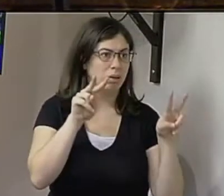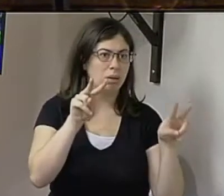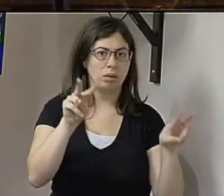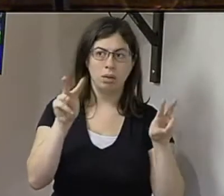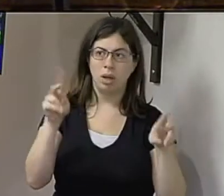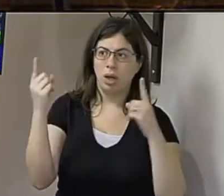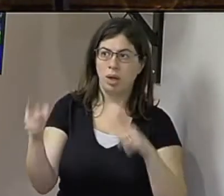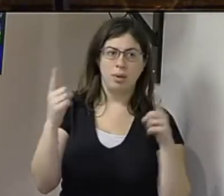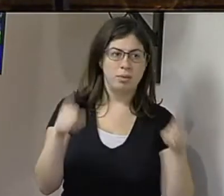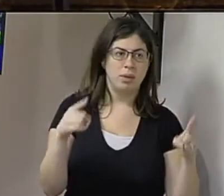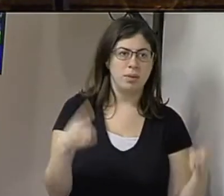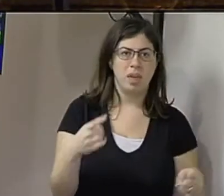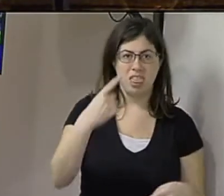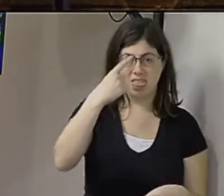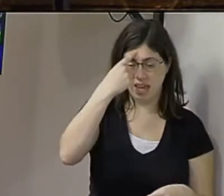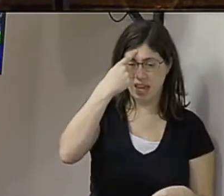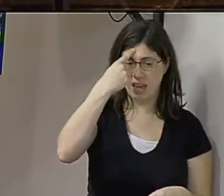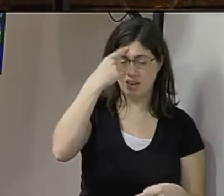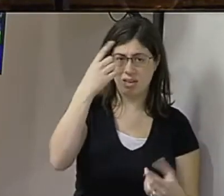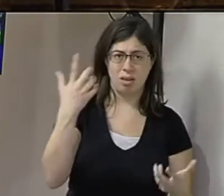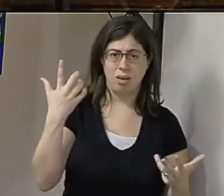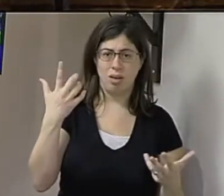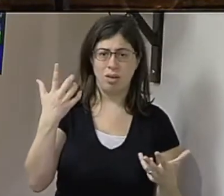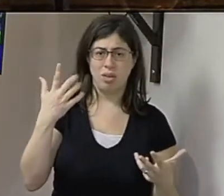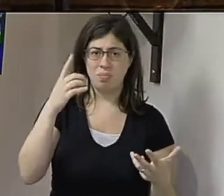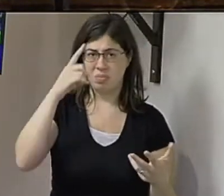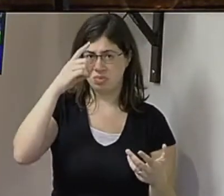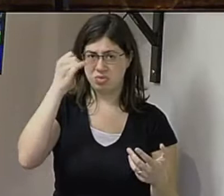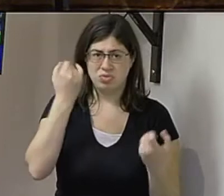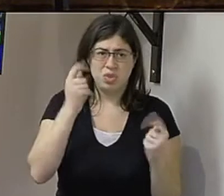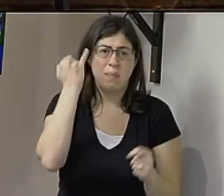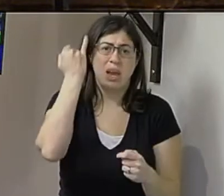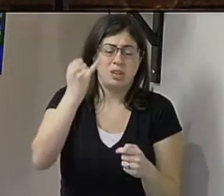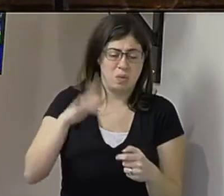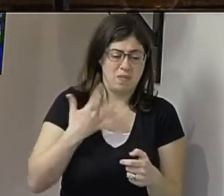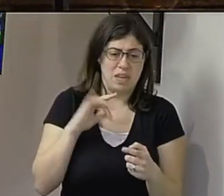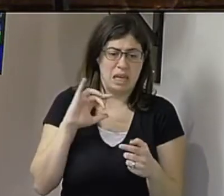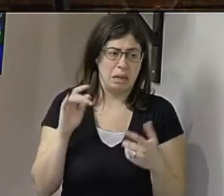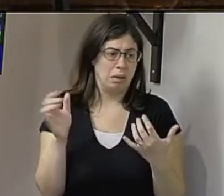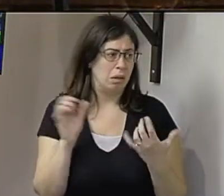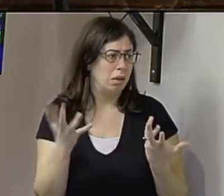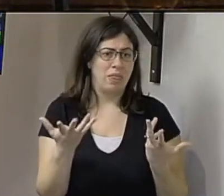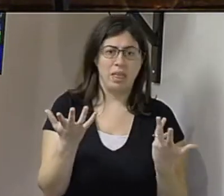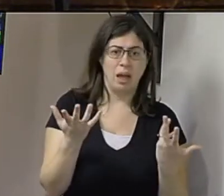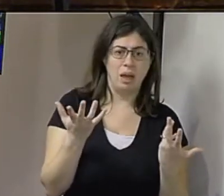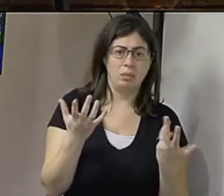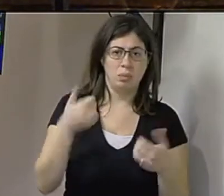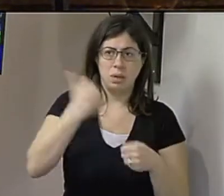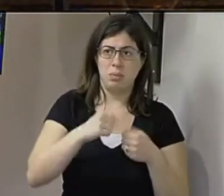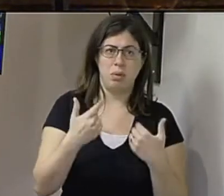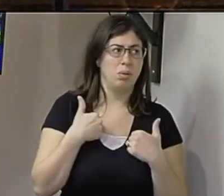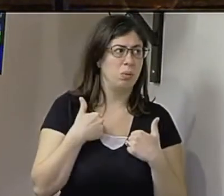that starts to happen, right? And kind of think about what that would have been like for them. Maybe as they come in, maybe there's this reminder of just how